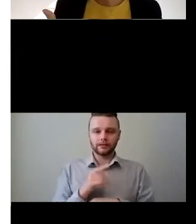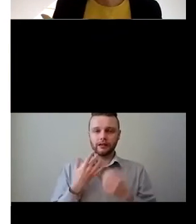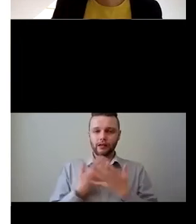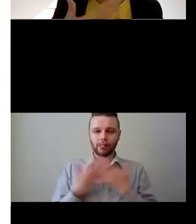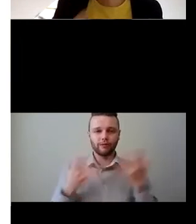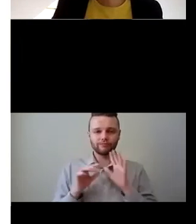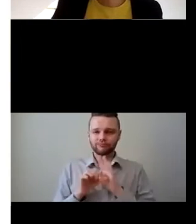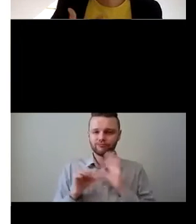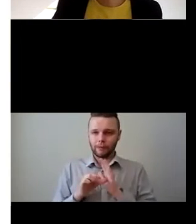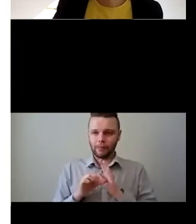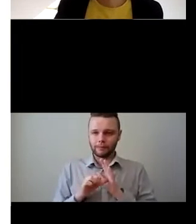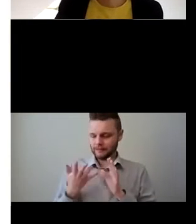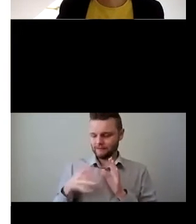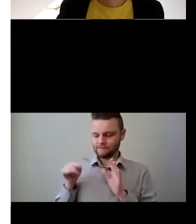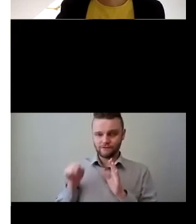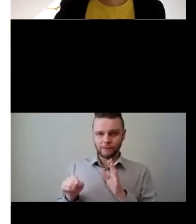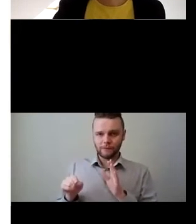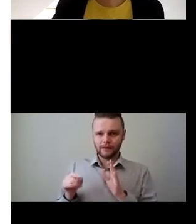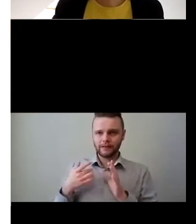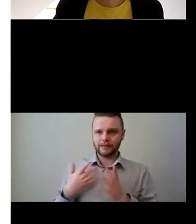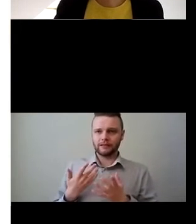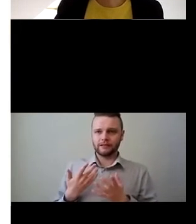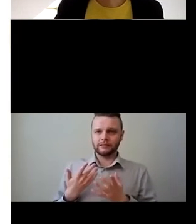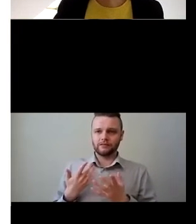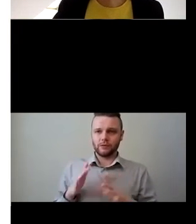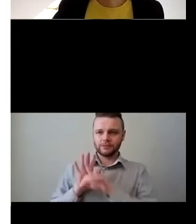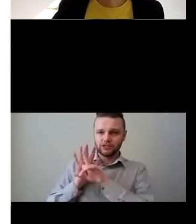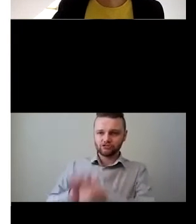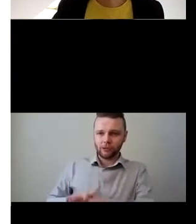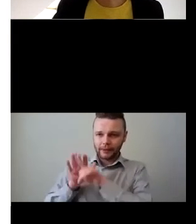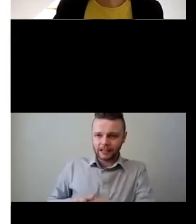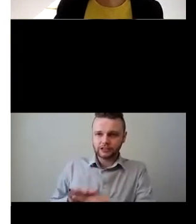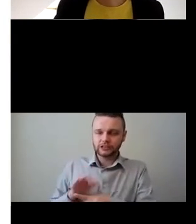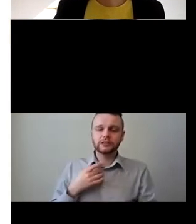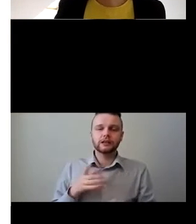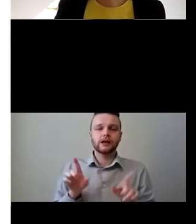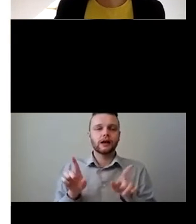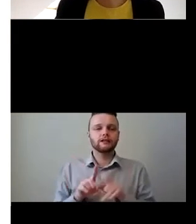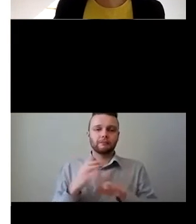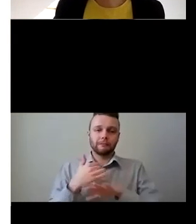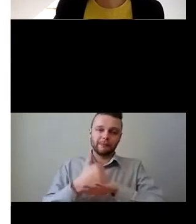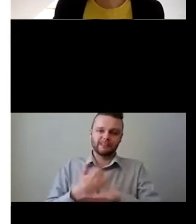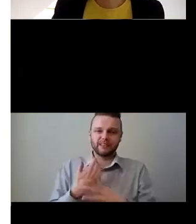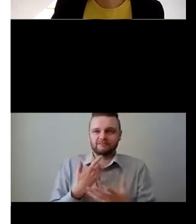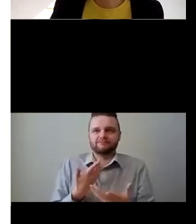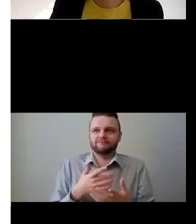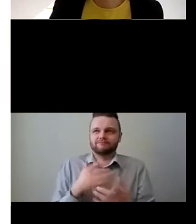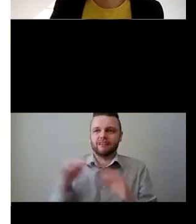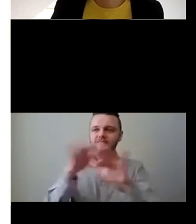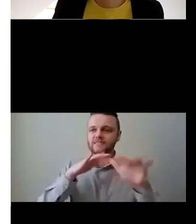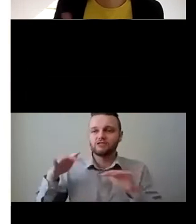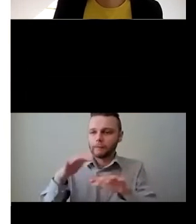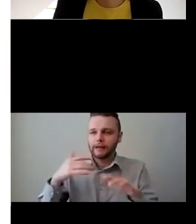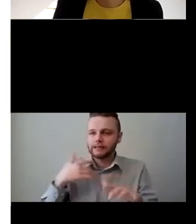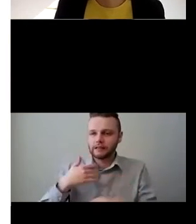already stemming from systemic discrimination and basically the environment in which